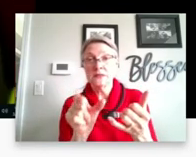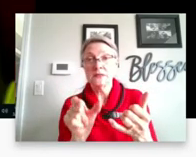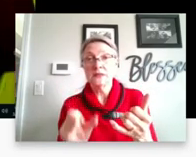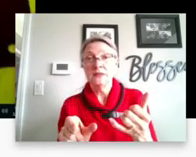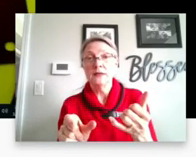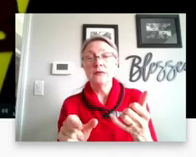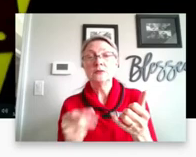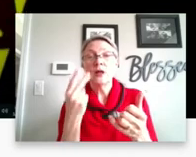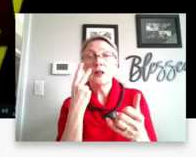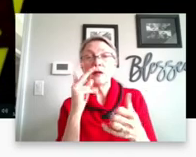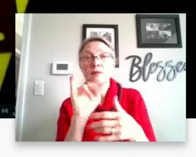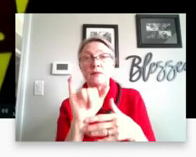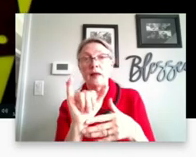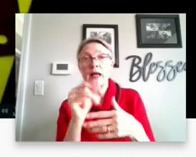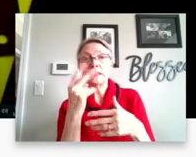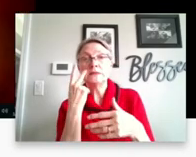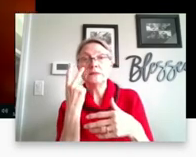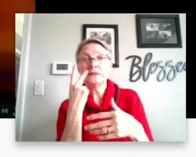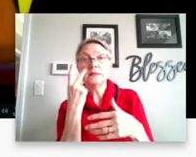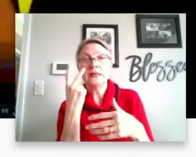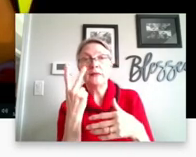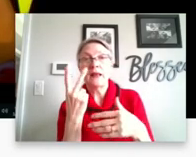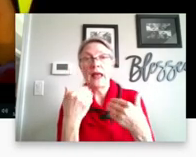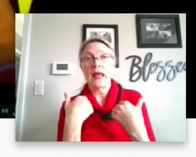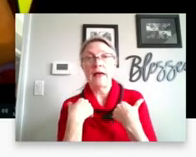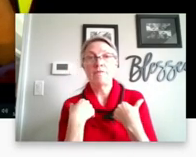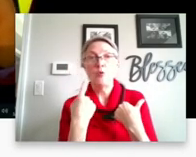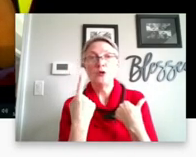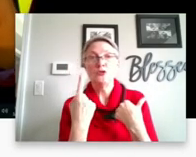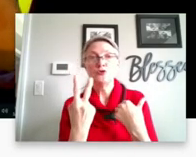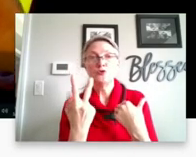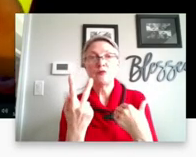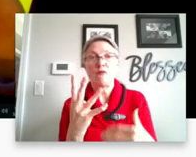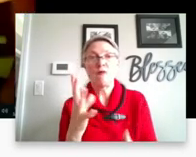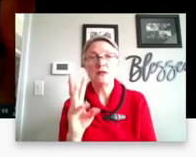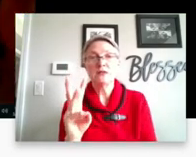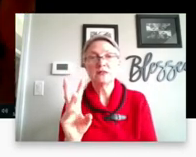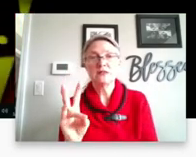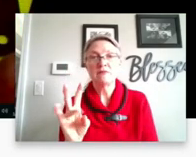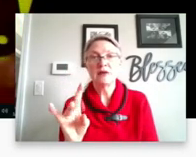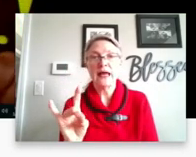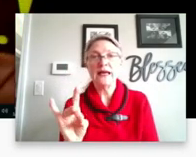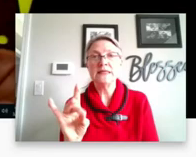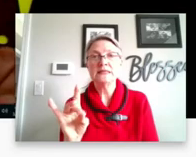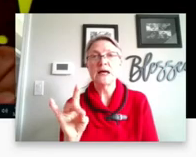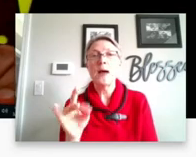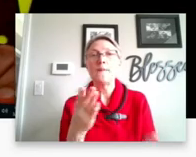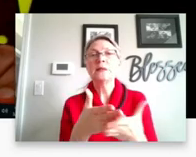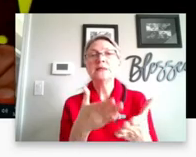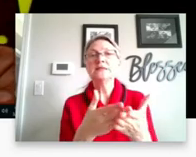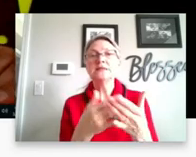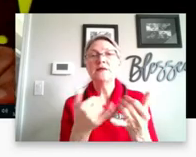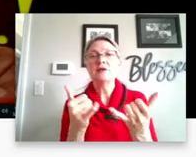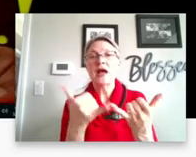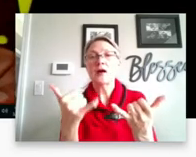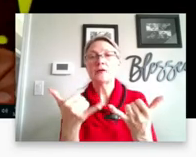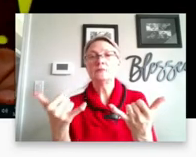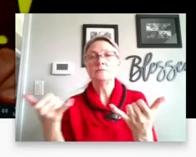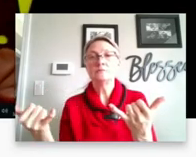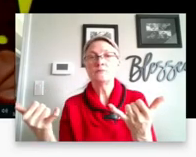I look at this, right, I can see that I've got 1, 2, 3, 4, 5, 6, 7, 8 different pieces